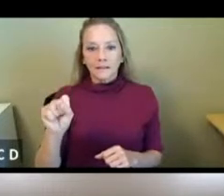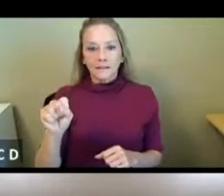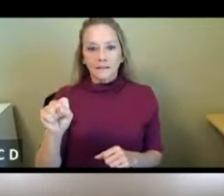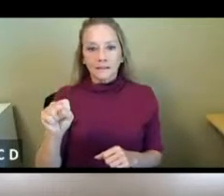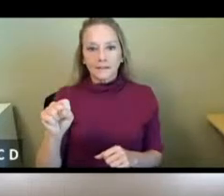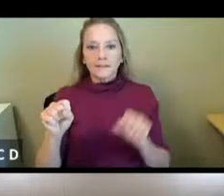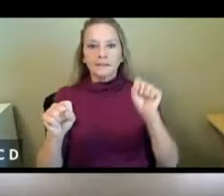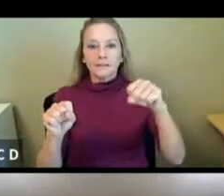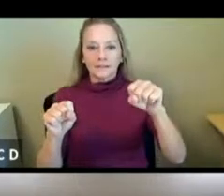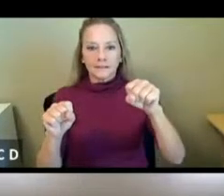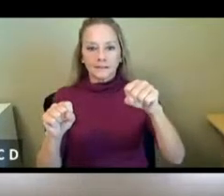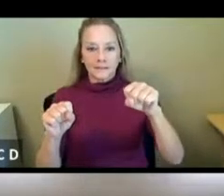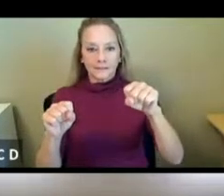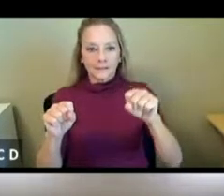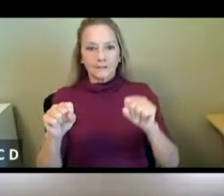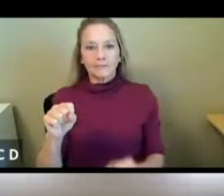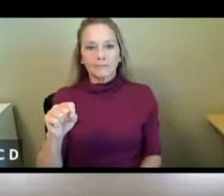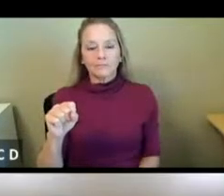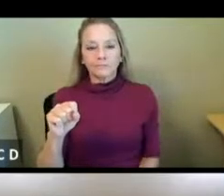Yes.